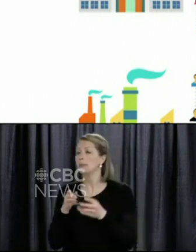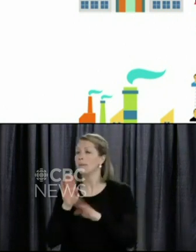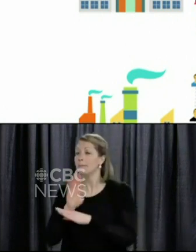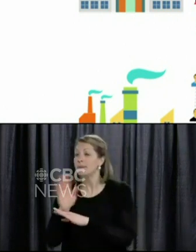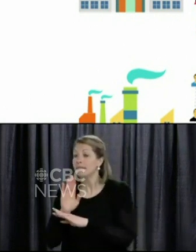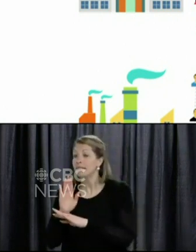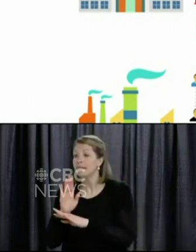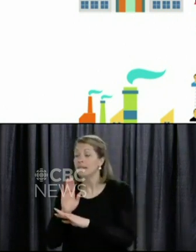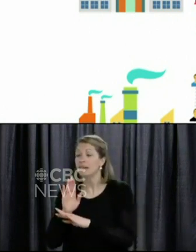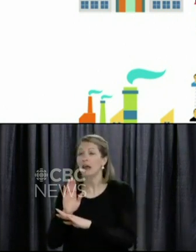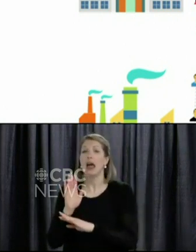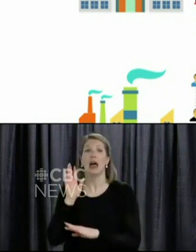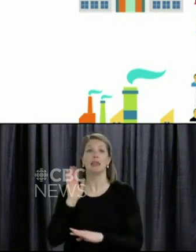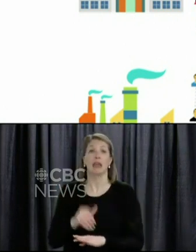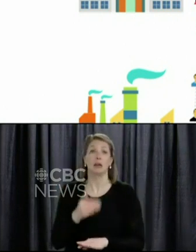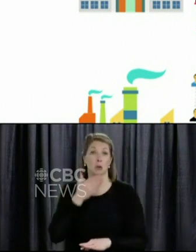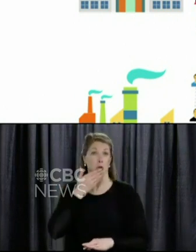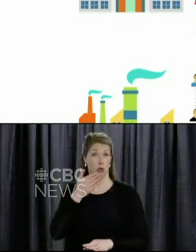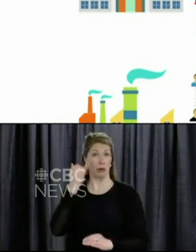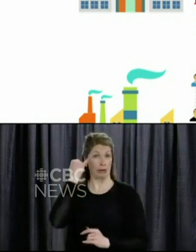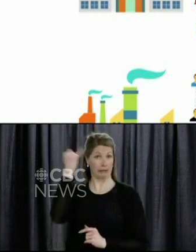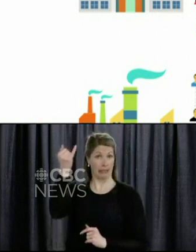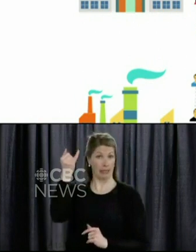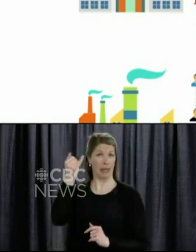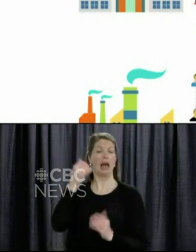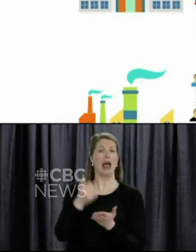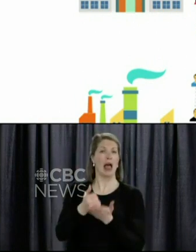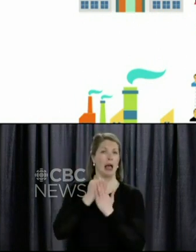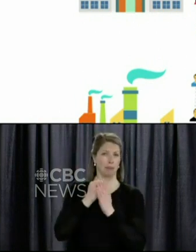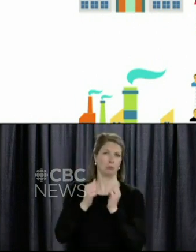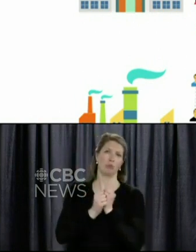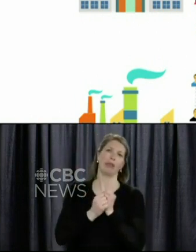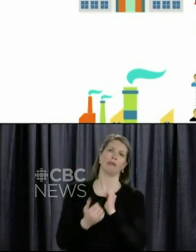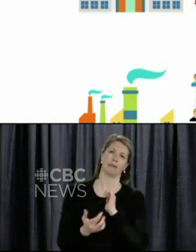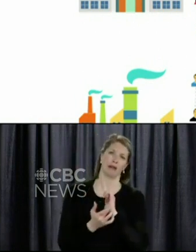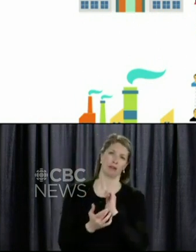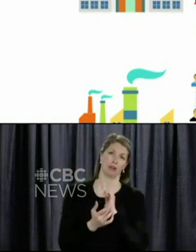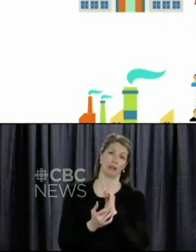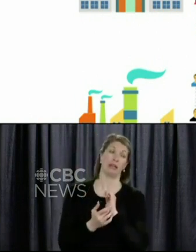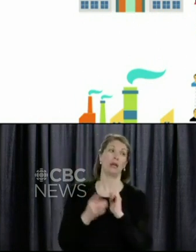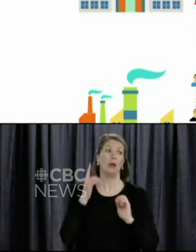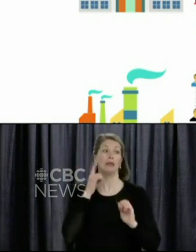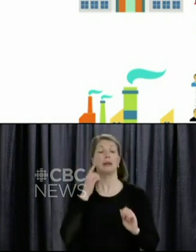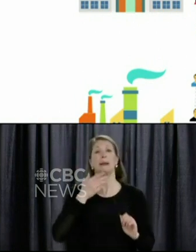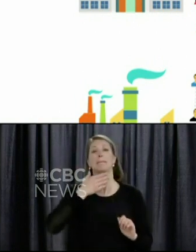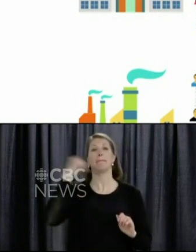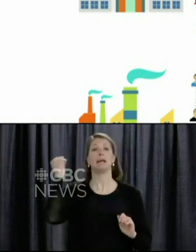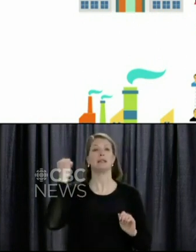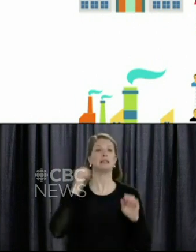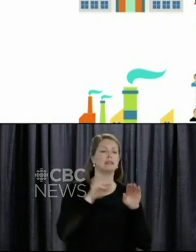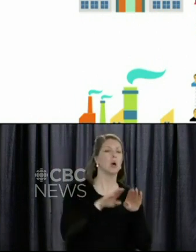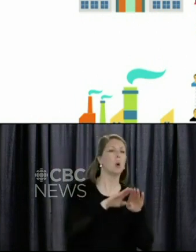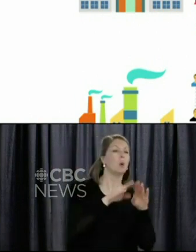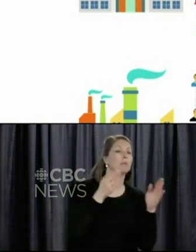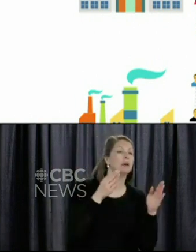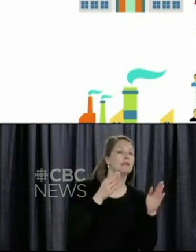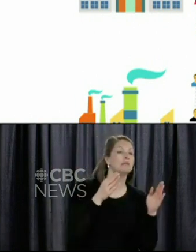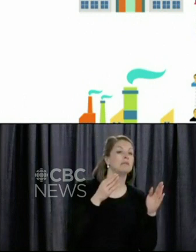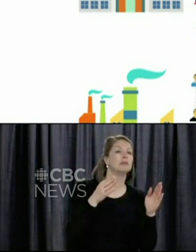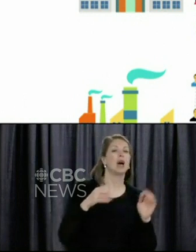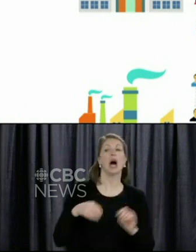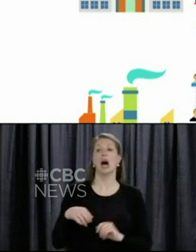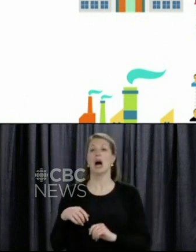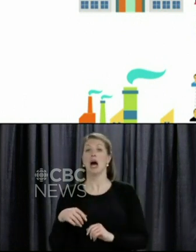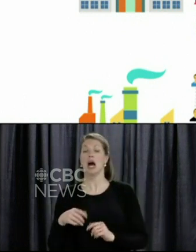cure by any means. It's public health measures that reduce infections. What this is a way of assessing risk when